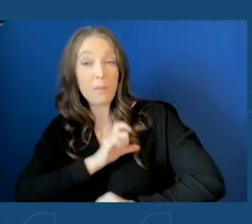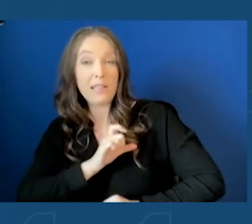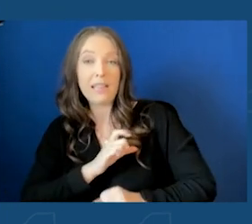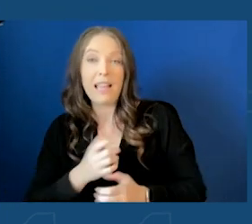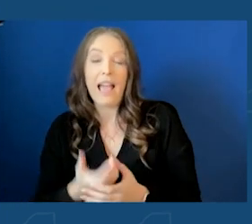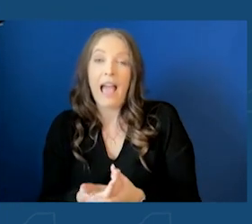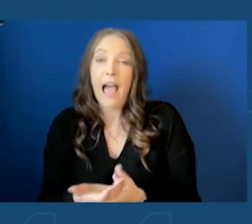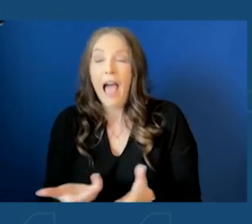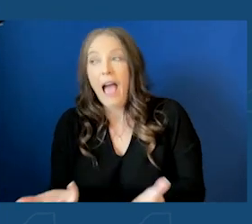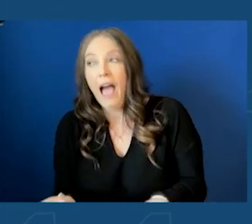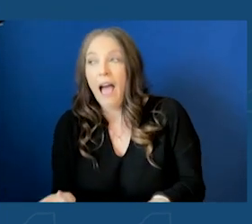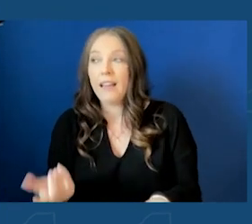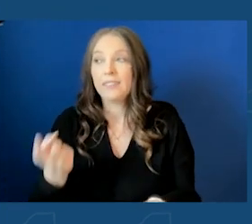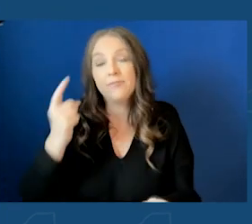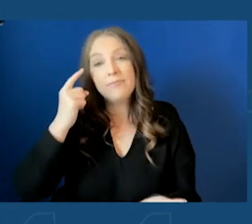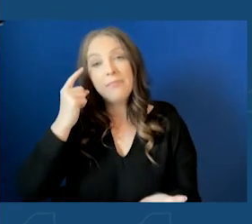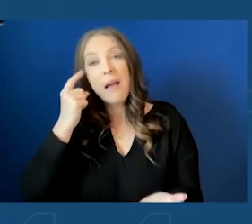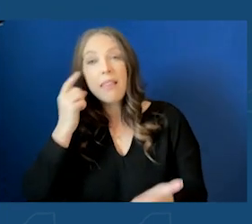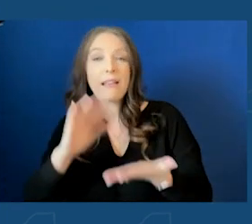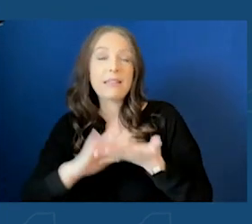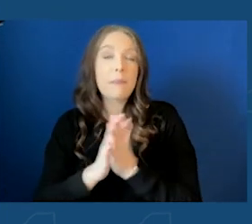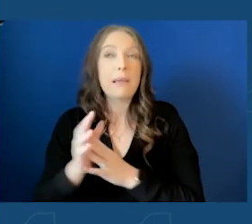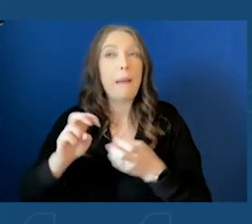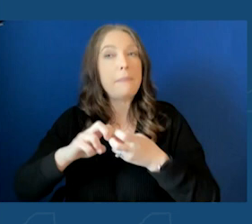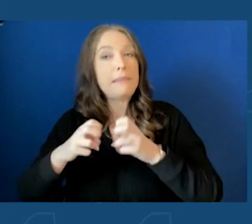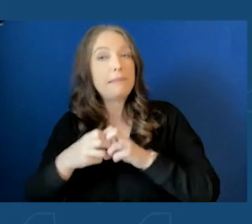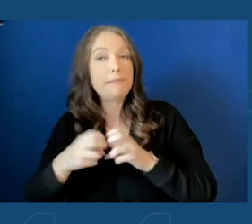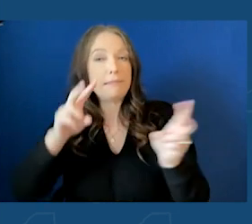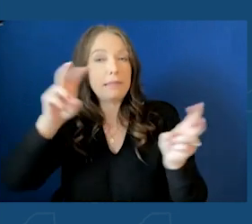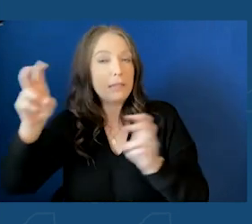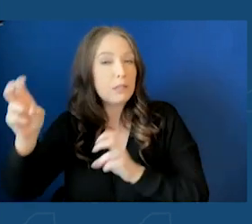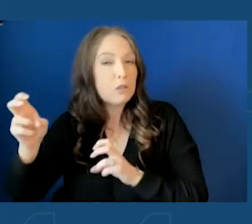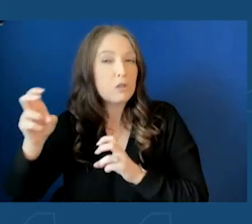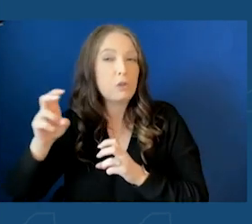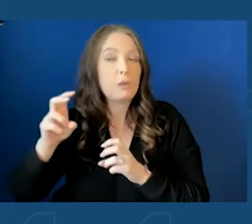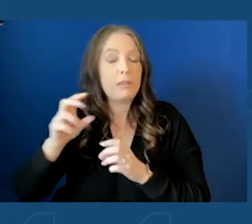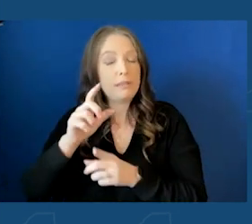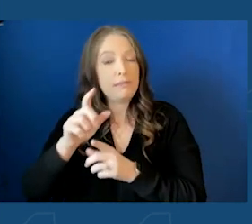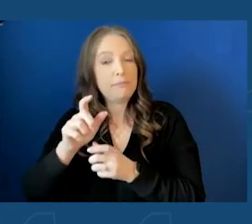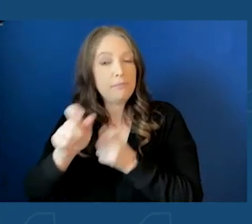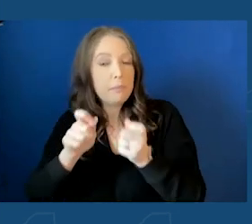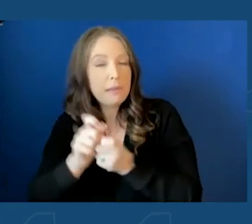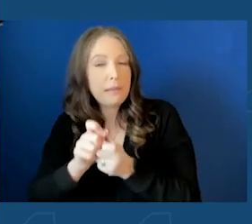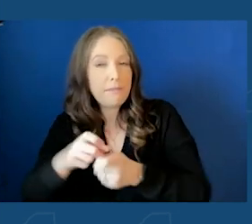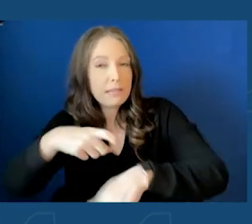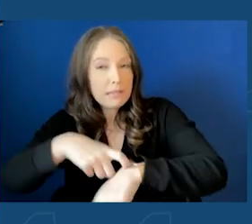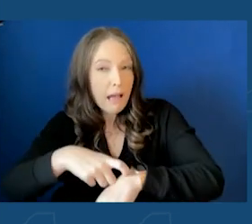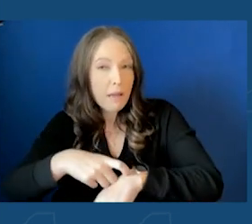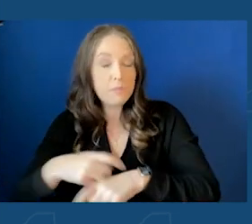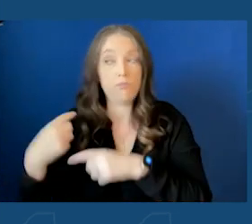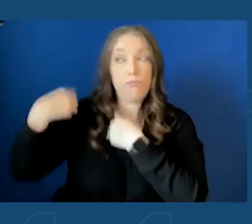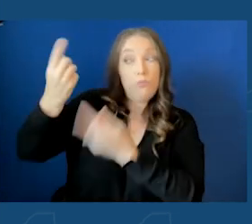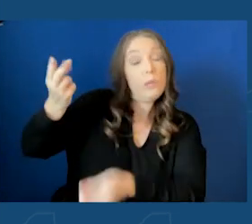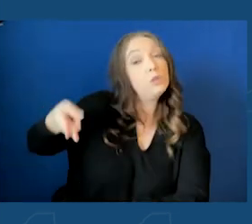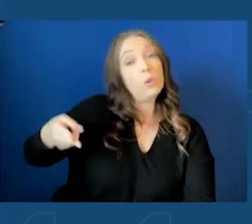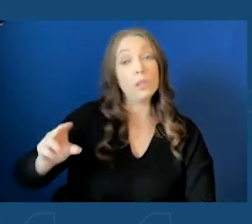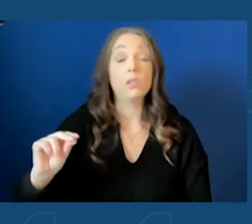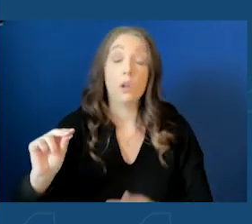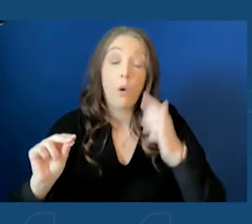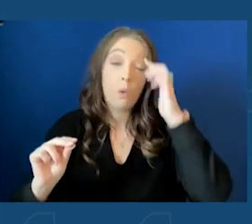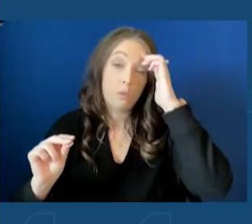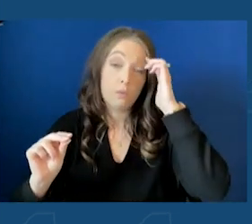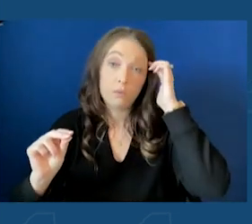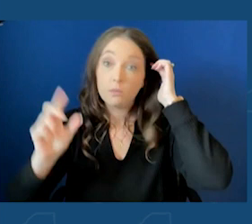I think it becomes an issue in certain environments, certain times of the year. But historically, no, a governor would not normally be,